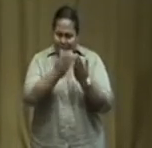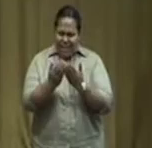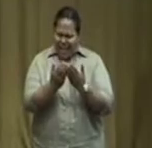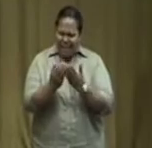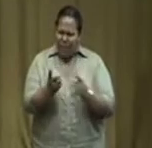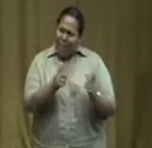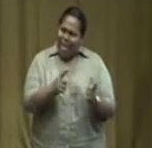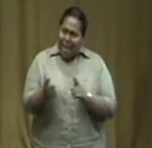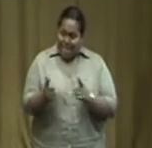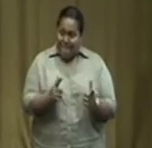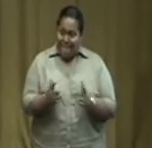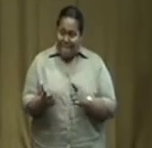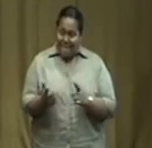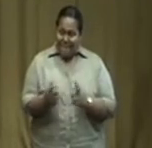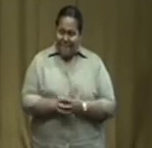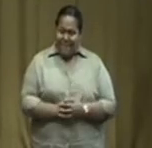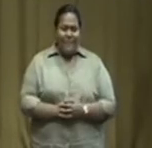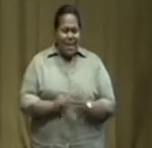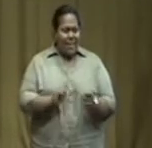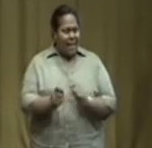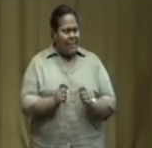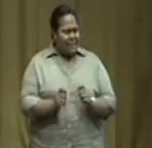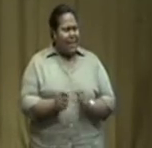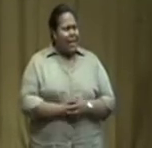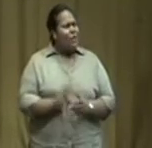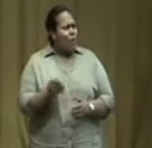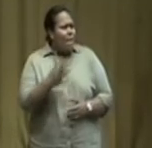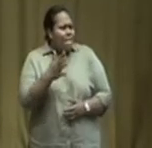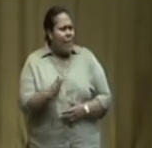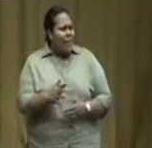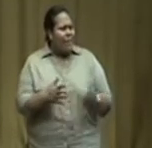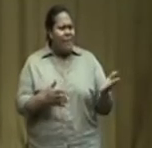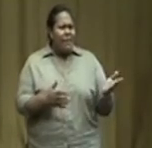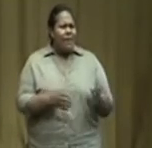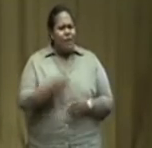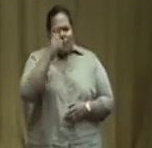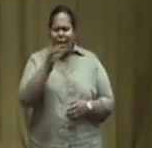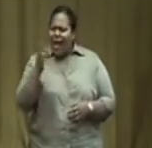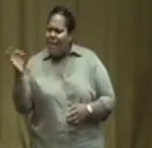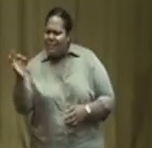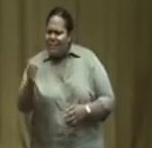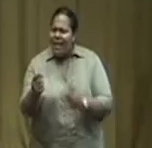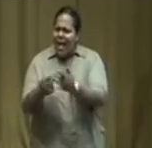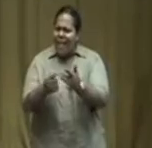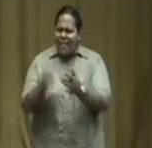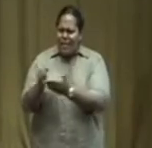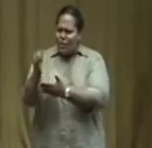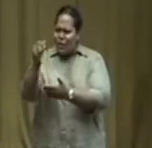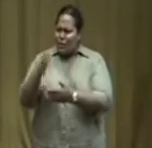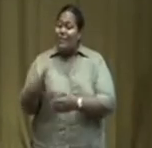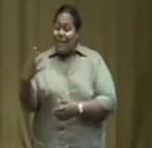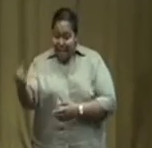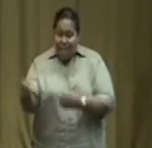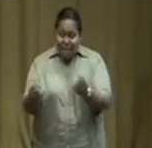comment I would add, and USP I'm sure is well versed in this, is how the open distance learning institutions